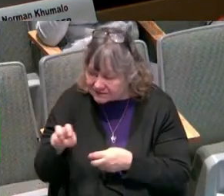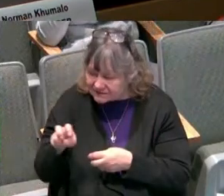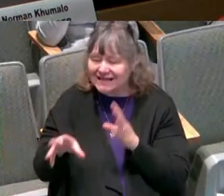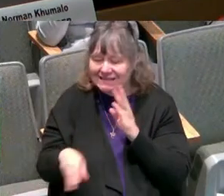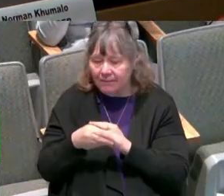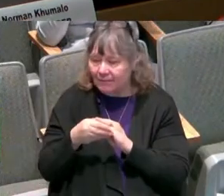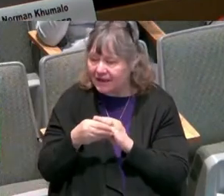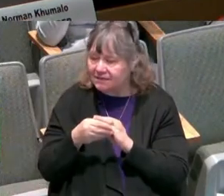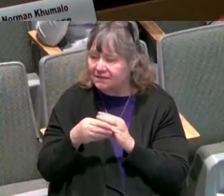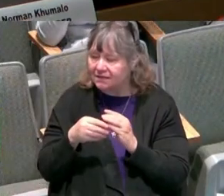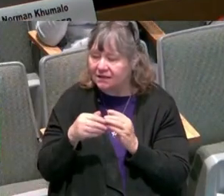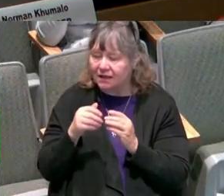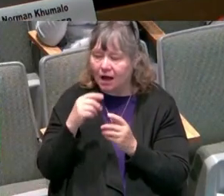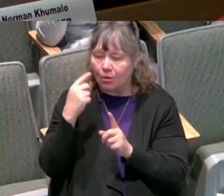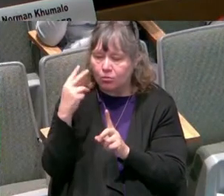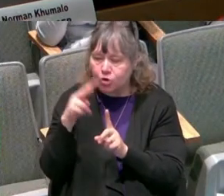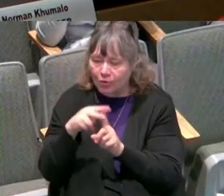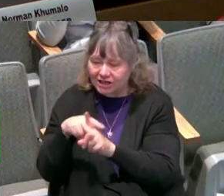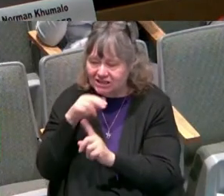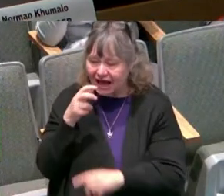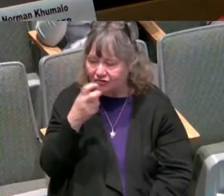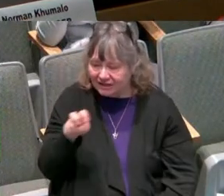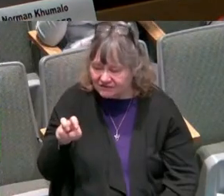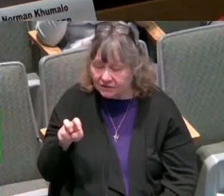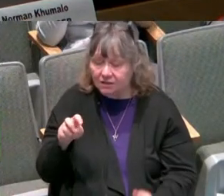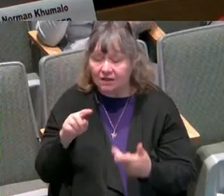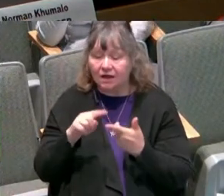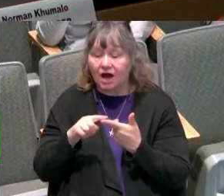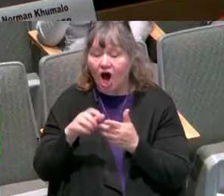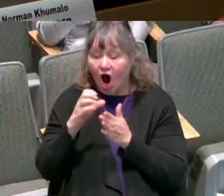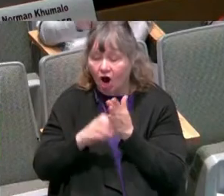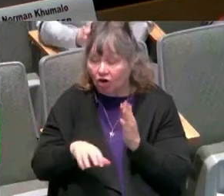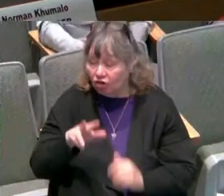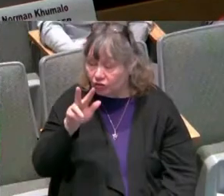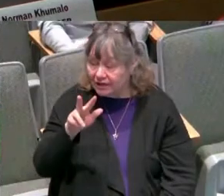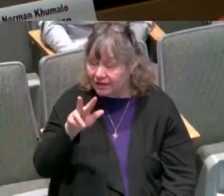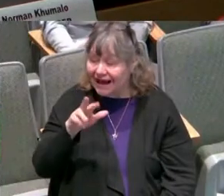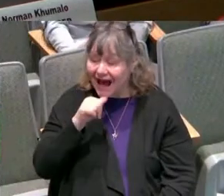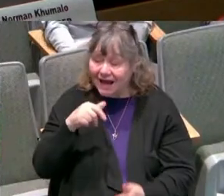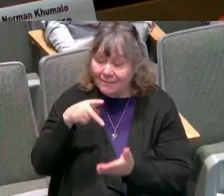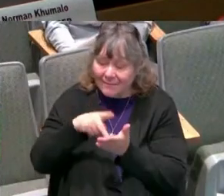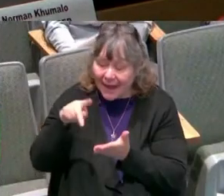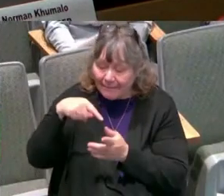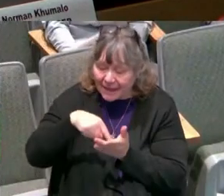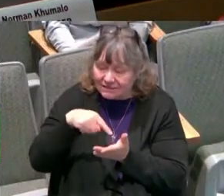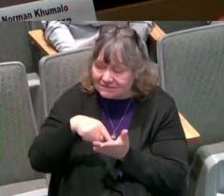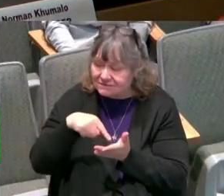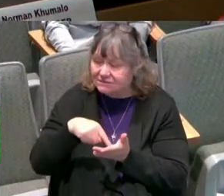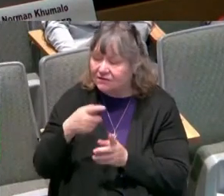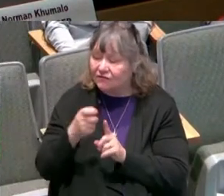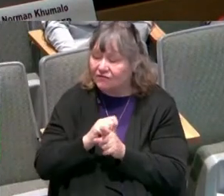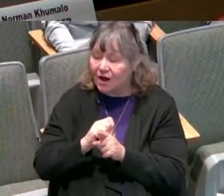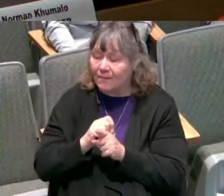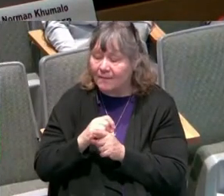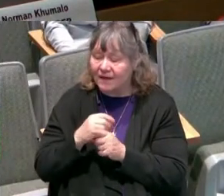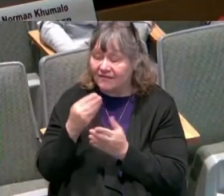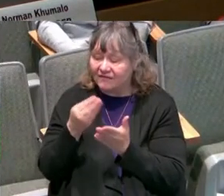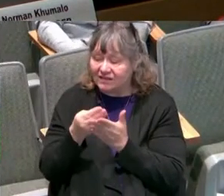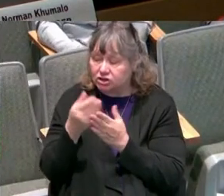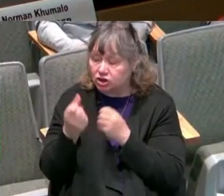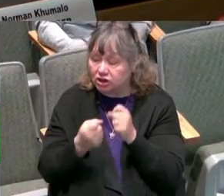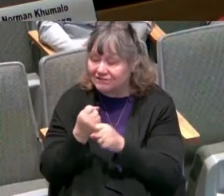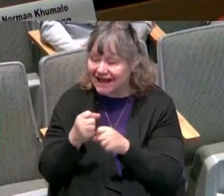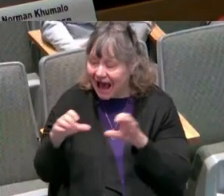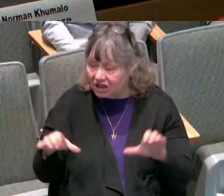uh article three unpaid bills from previous fiscal years action article 8 chapter 90 Highway funds